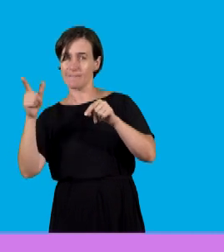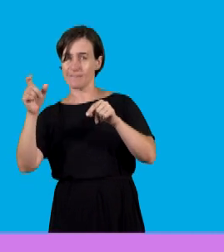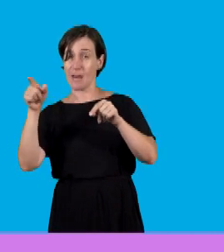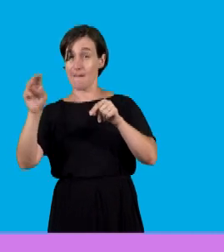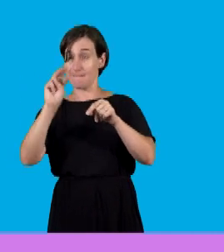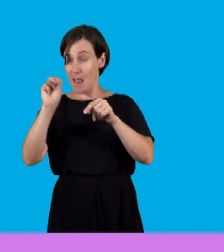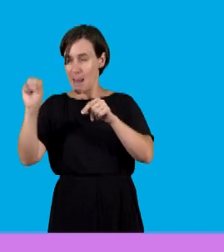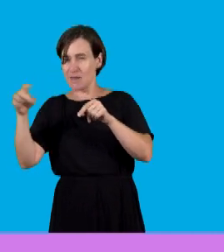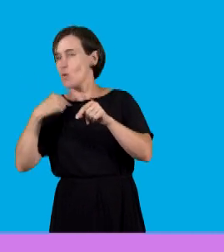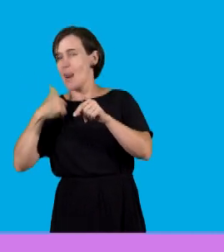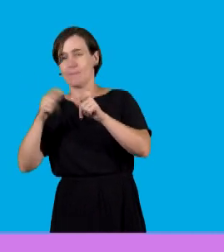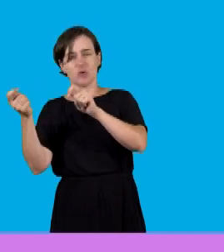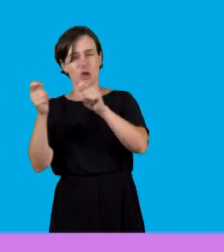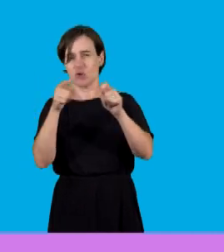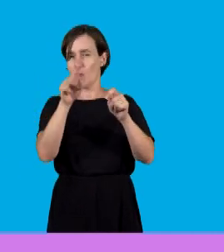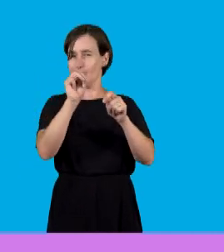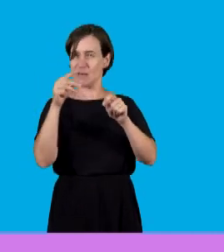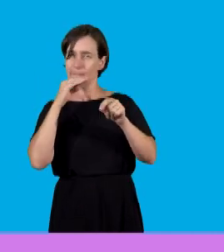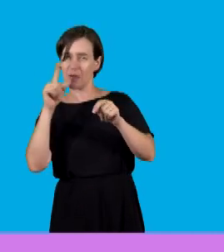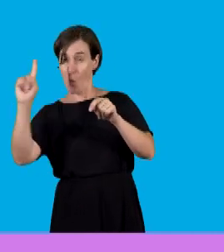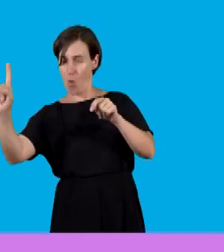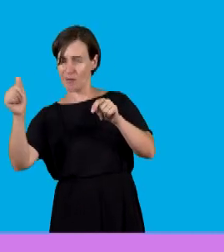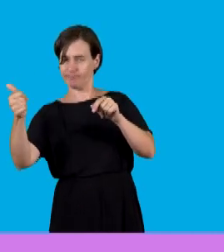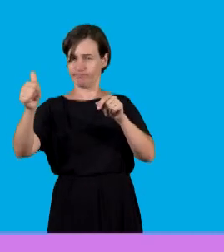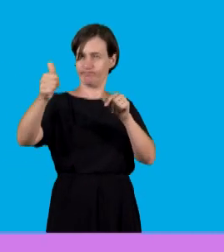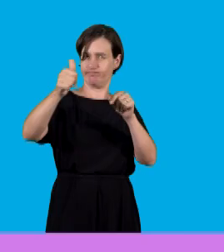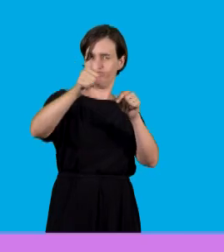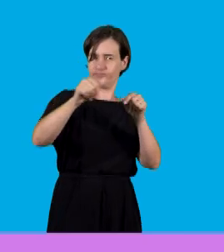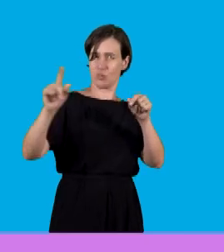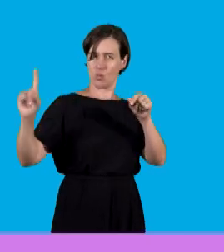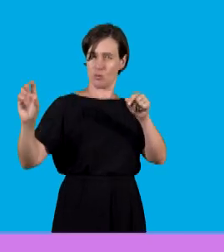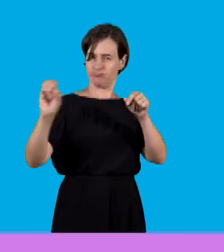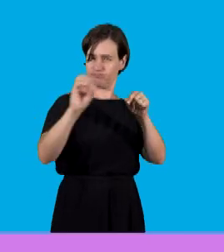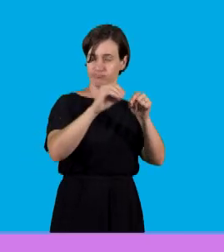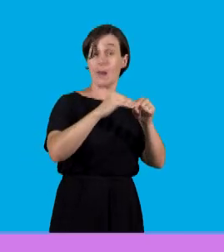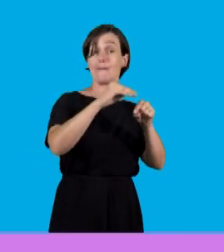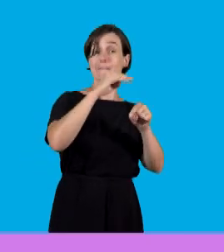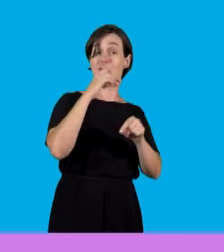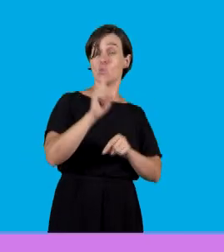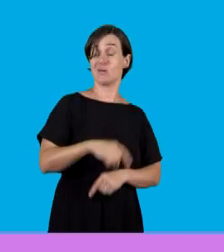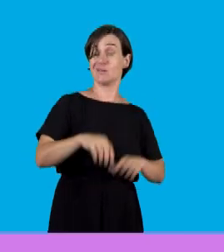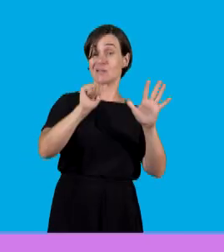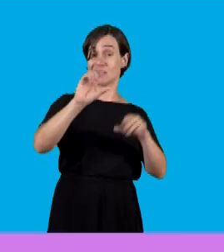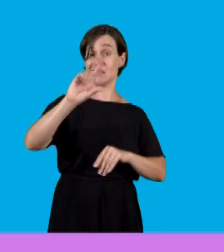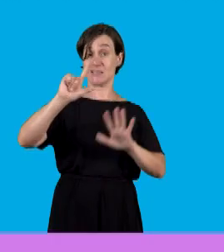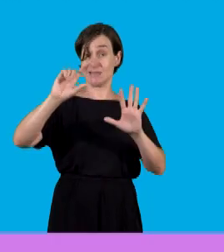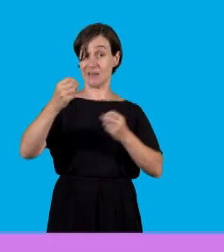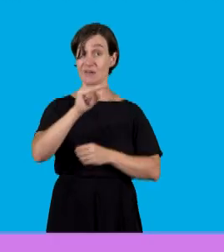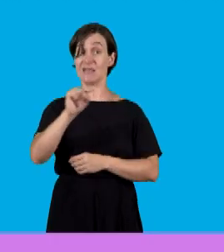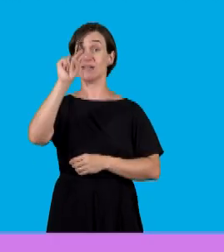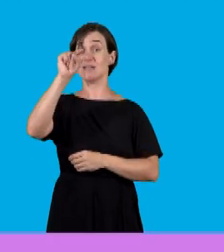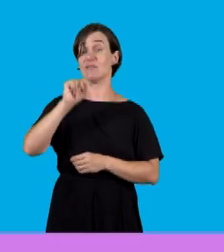say 670 divided by 1,000. What is 670 divided by 1,000?